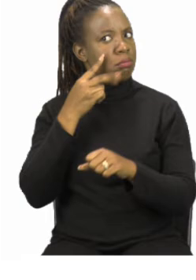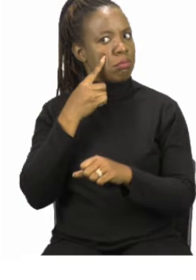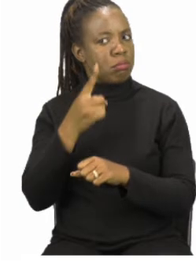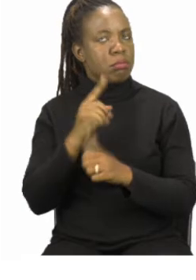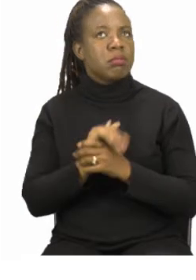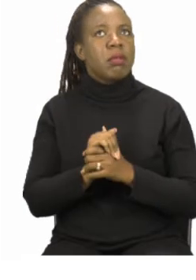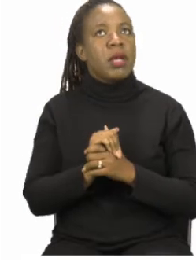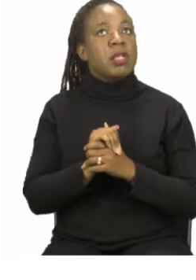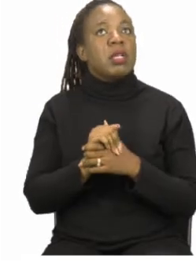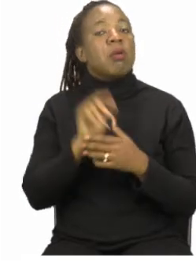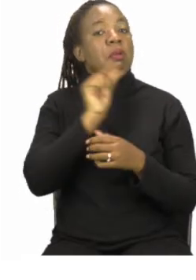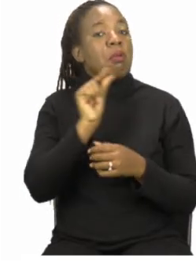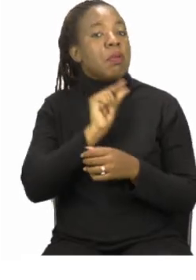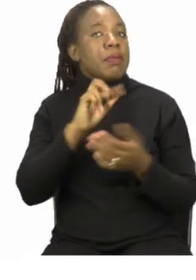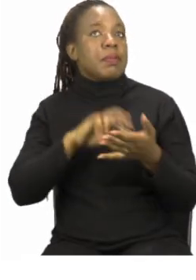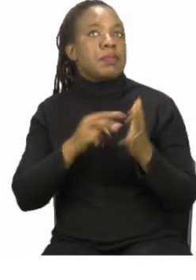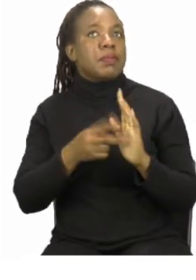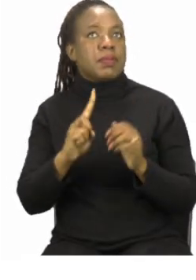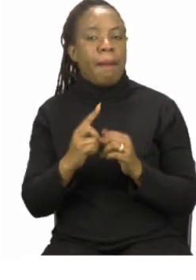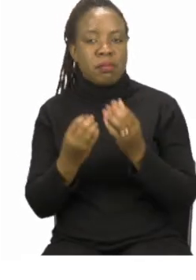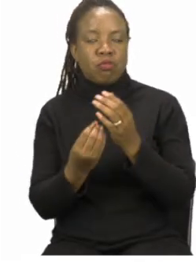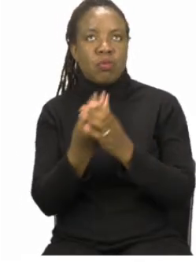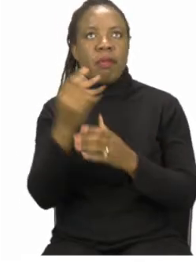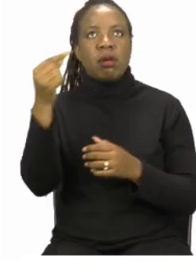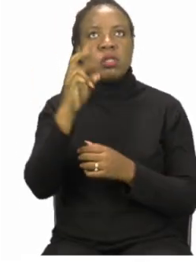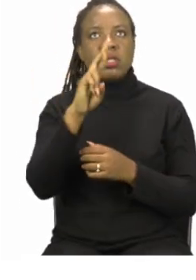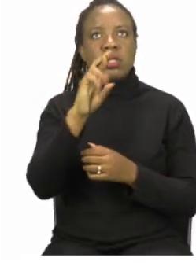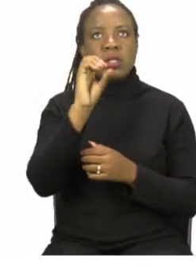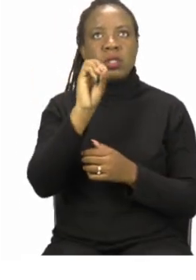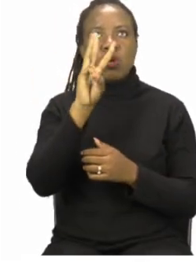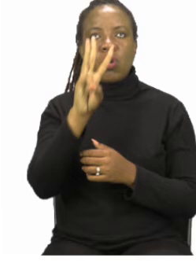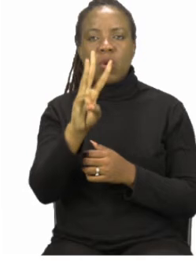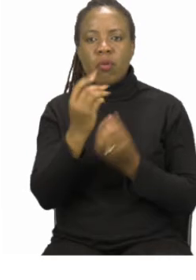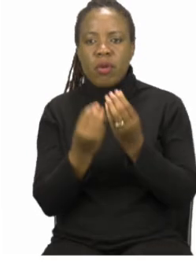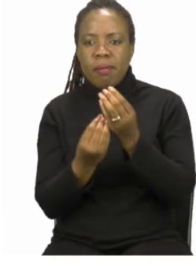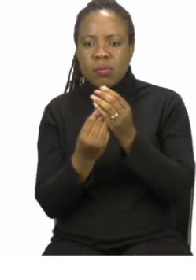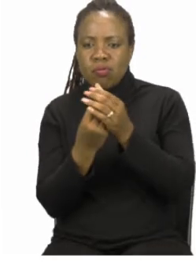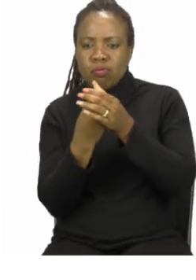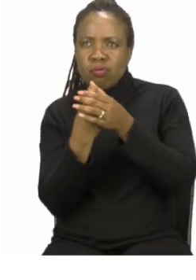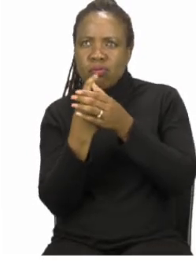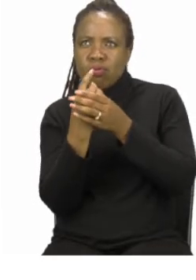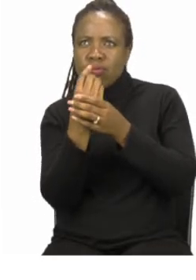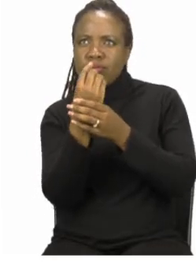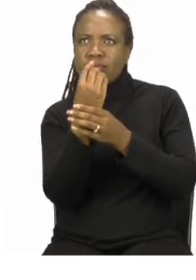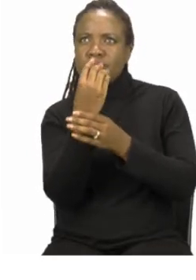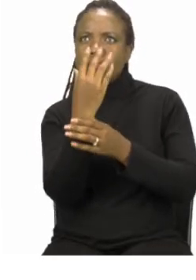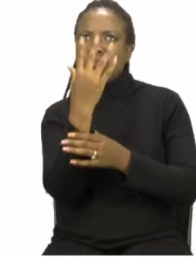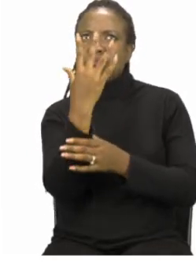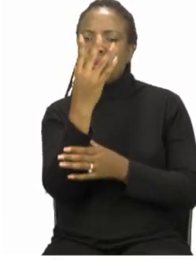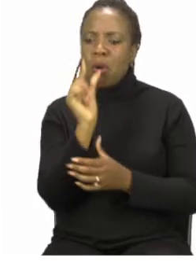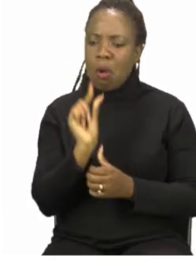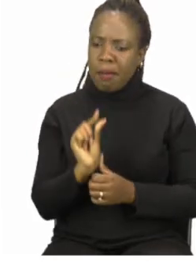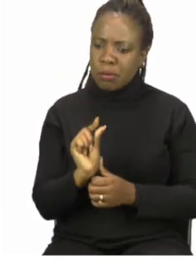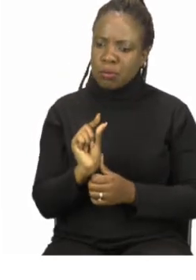mean. The word grow means something is increasing in size, meaning it's moving from a small